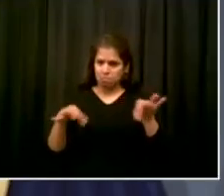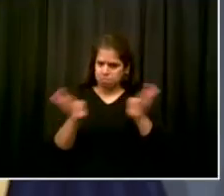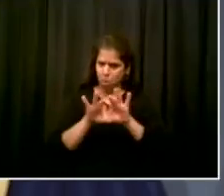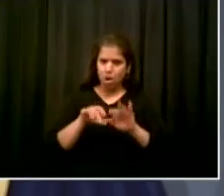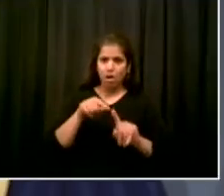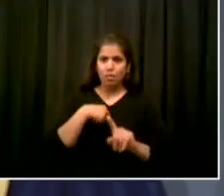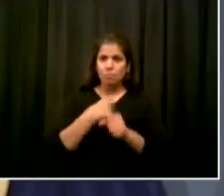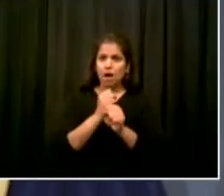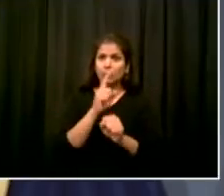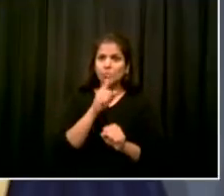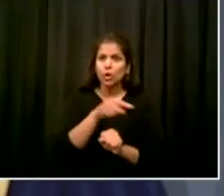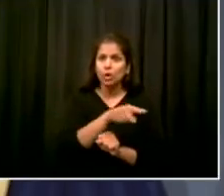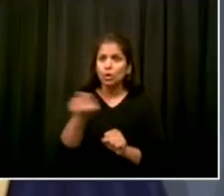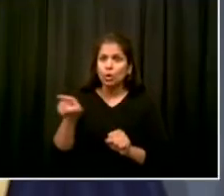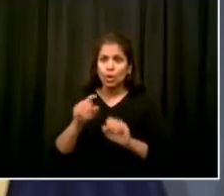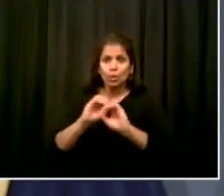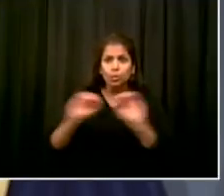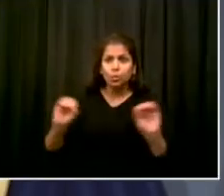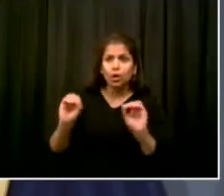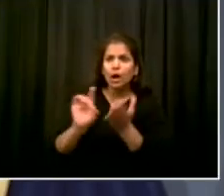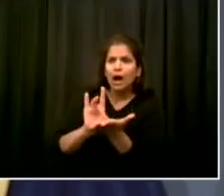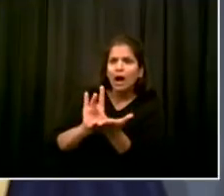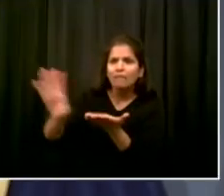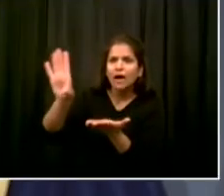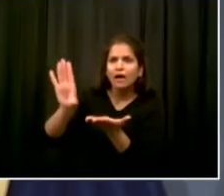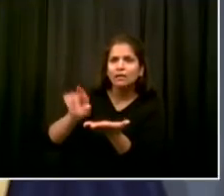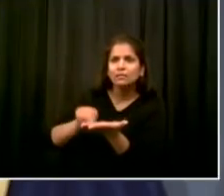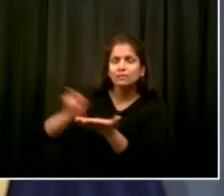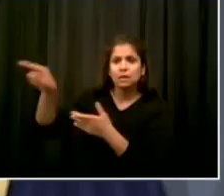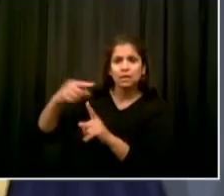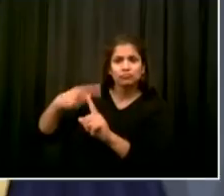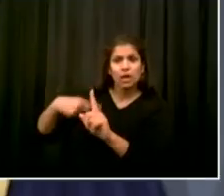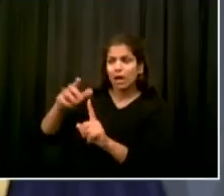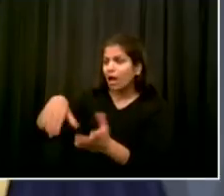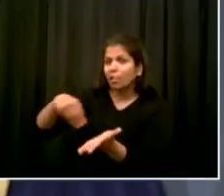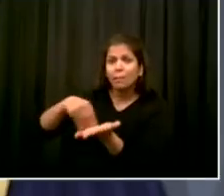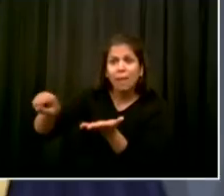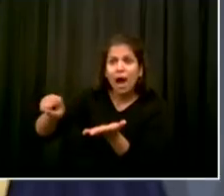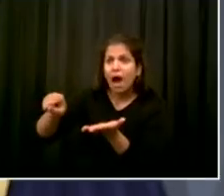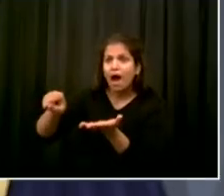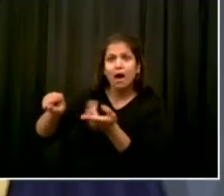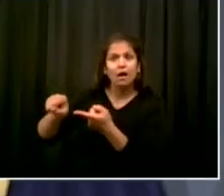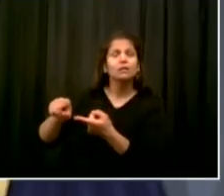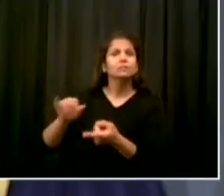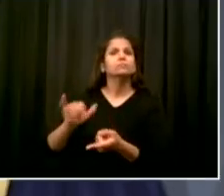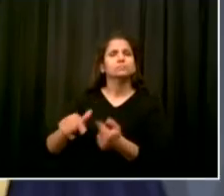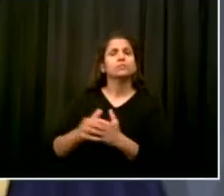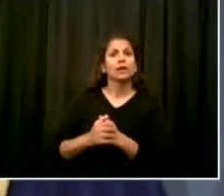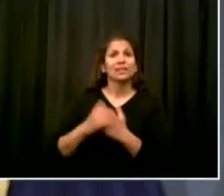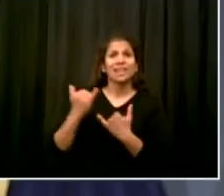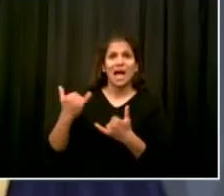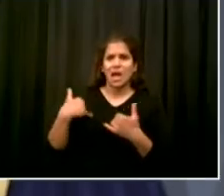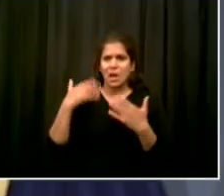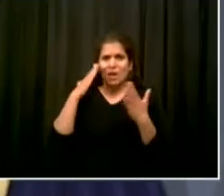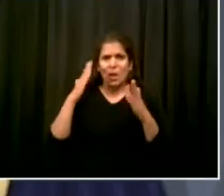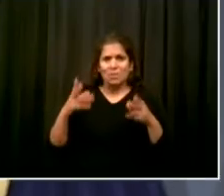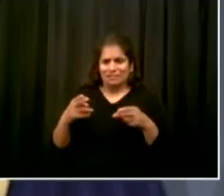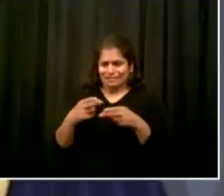thereafter. Because we cannot run the risk that people don't have a roof over their head in the middle of this crisis.